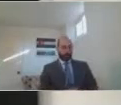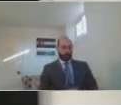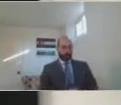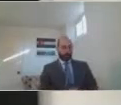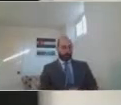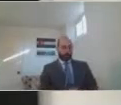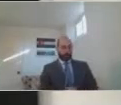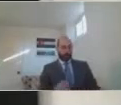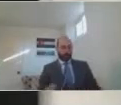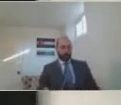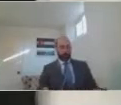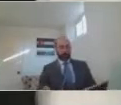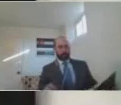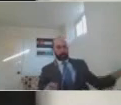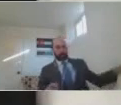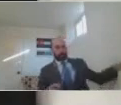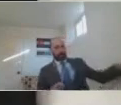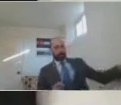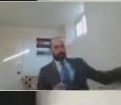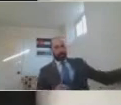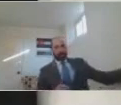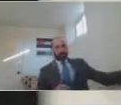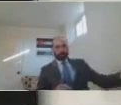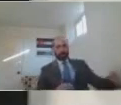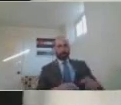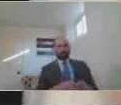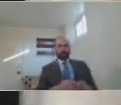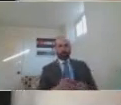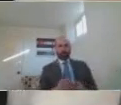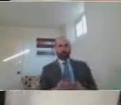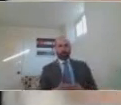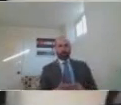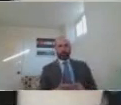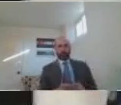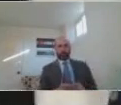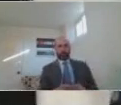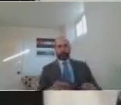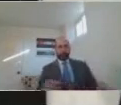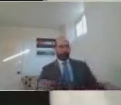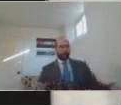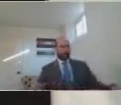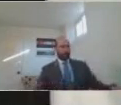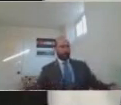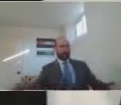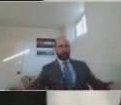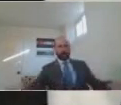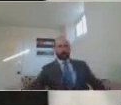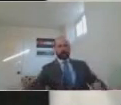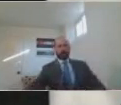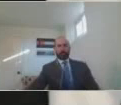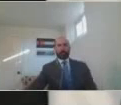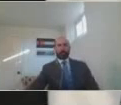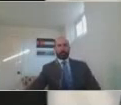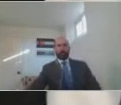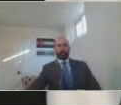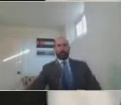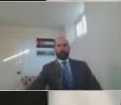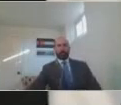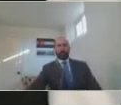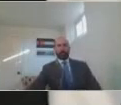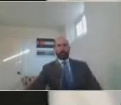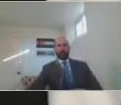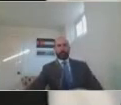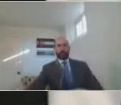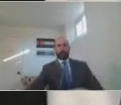new guidelines don't mention congregate living centers such as prisons or homeless shelters. So to be clear, is it the case that people in those